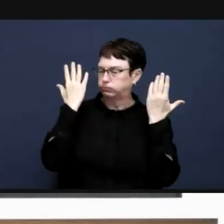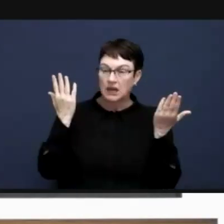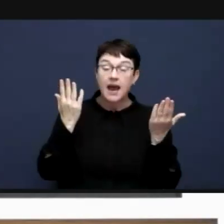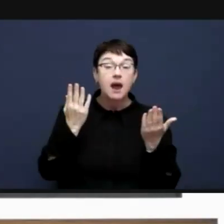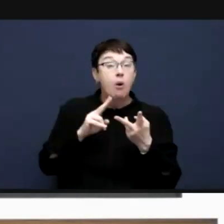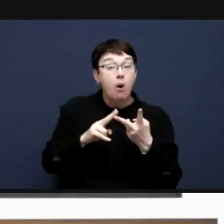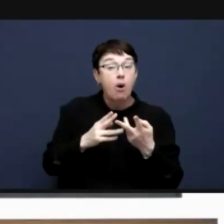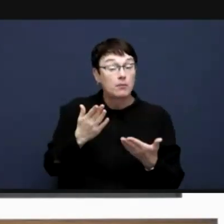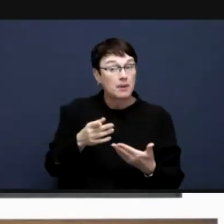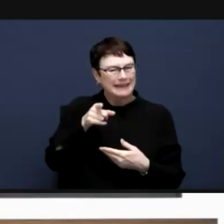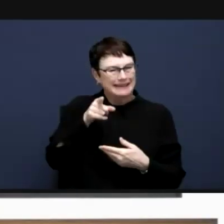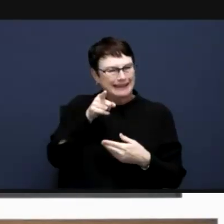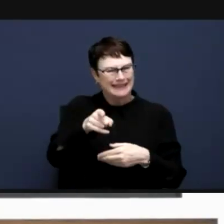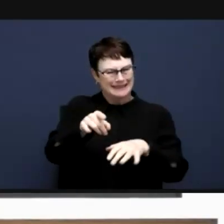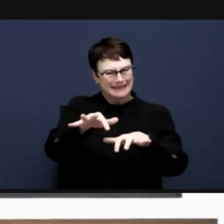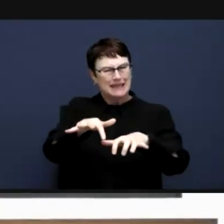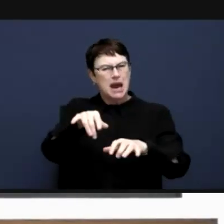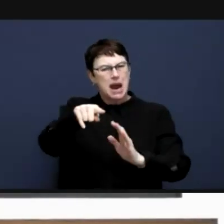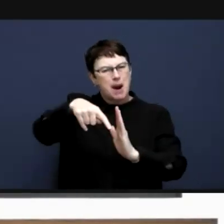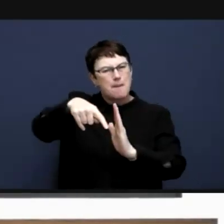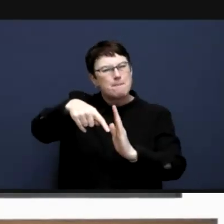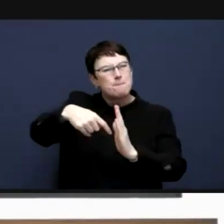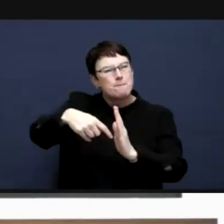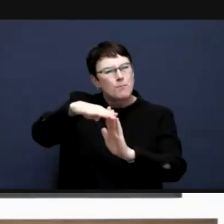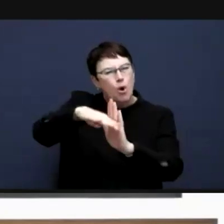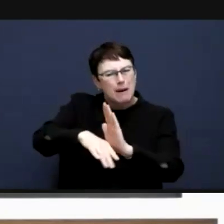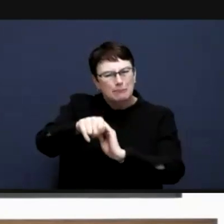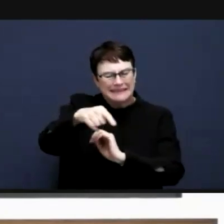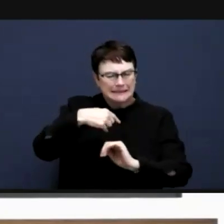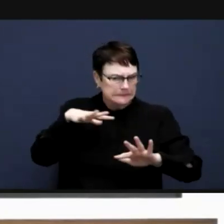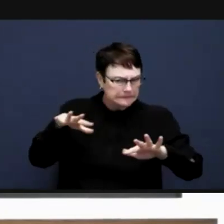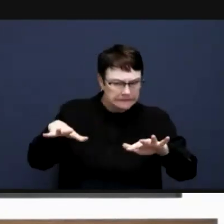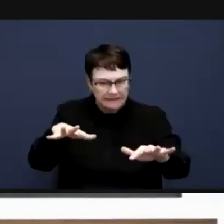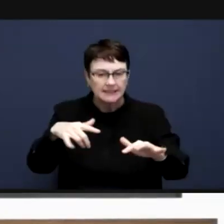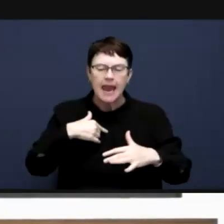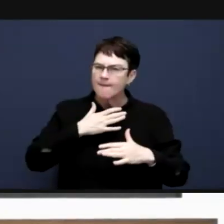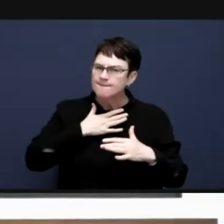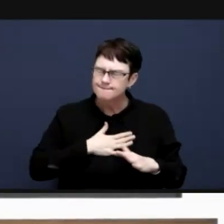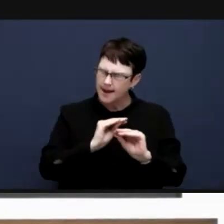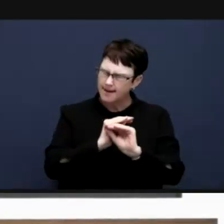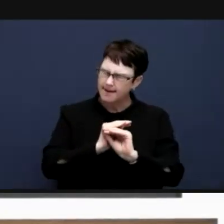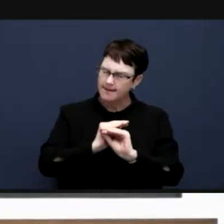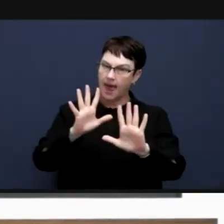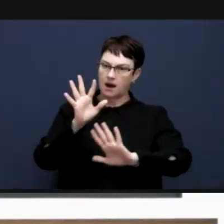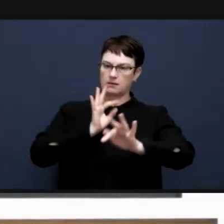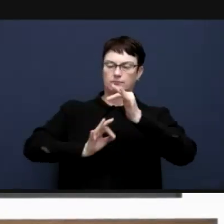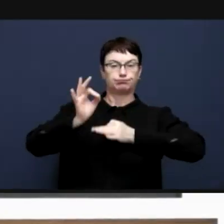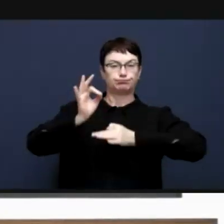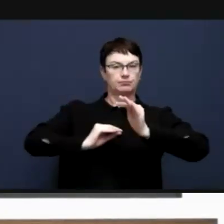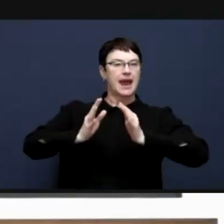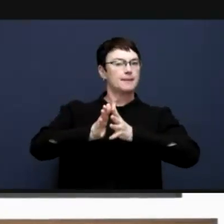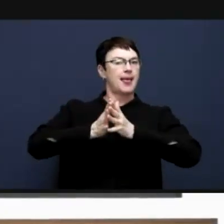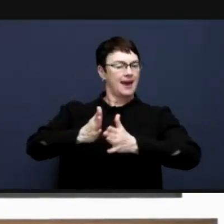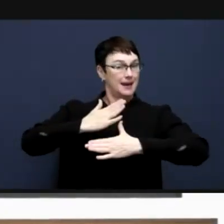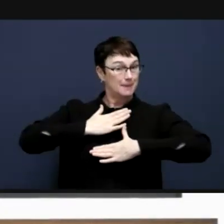is difficult for everybody, or they prefer to get a personalized direct help, or maybe there's